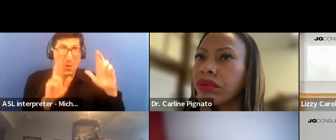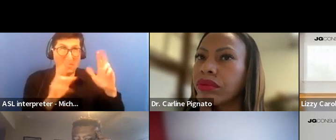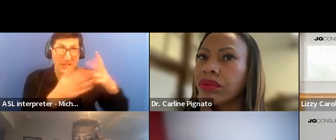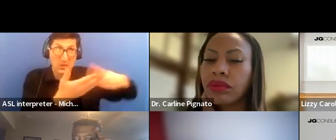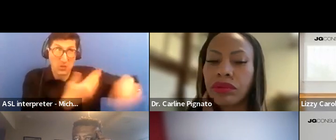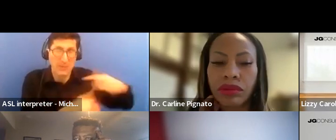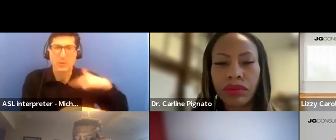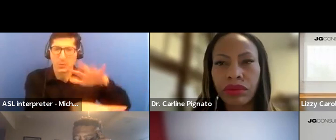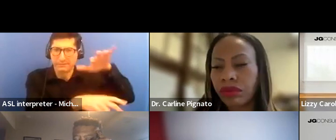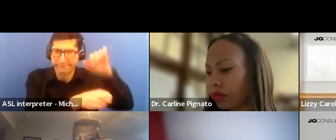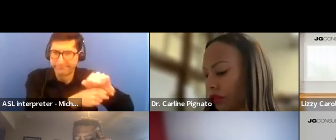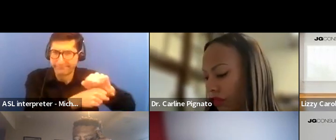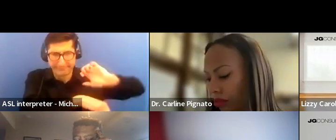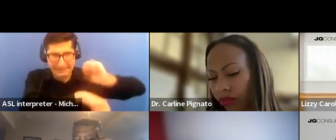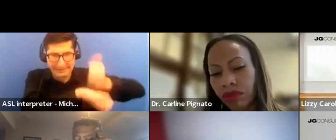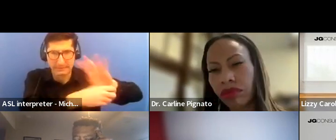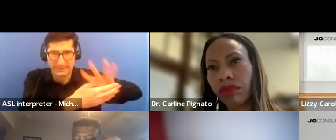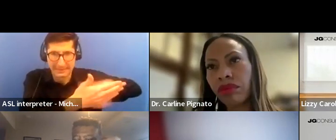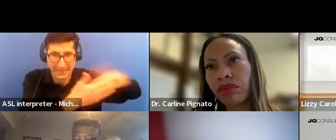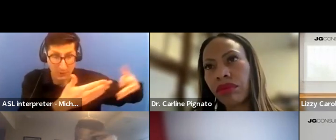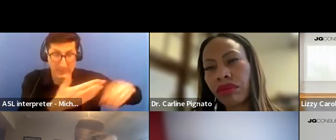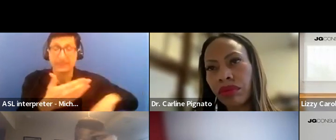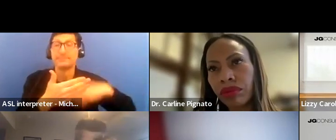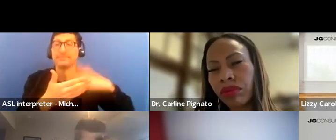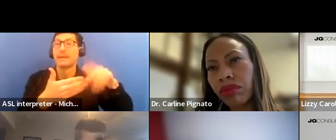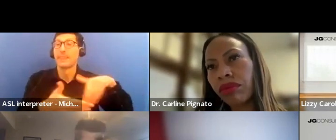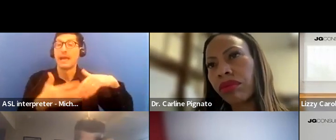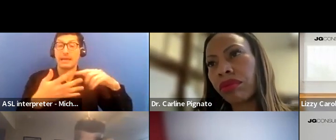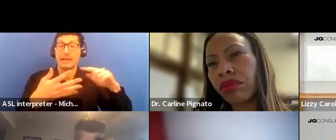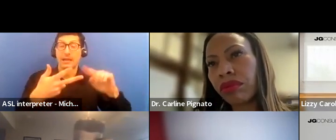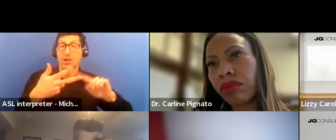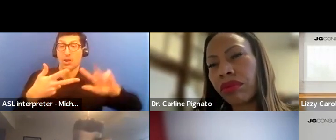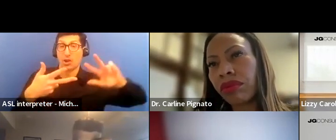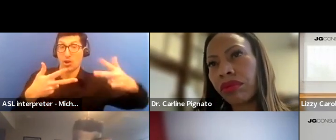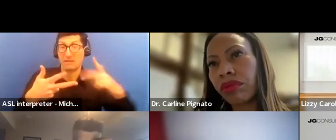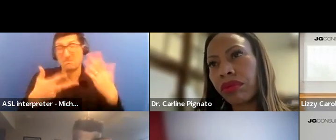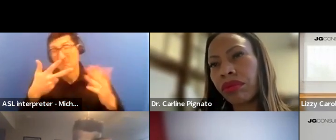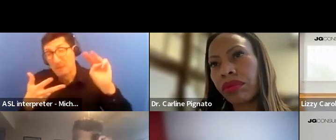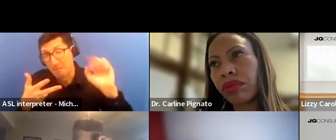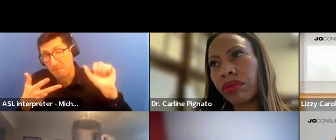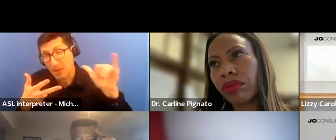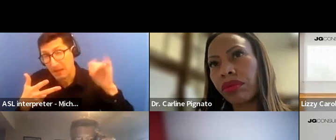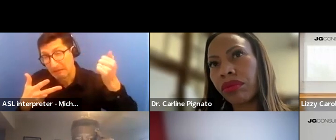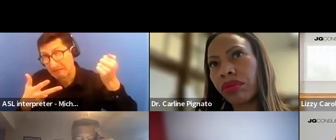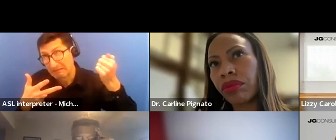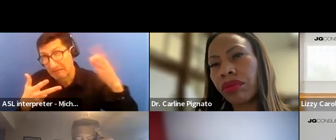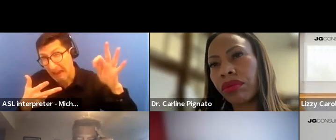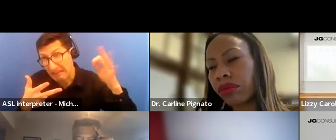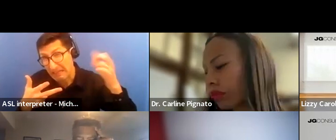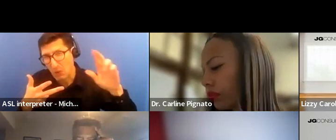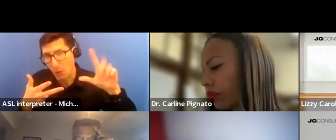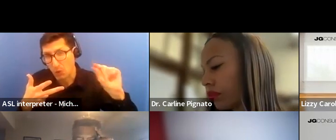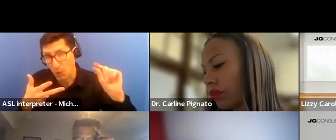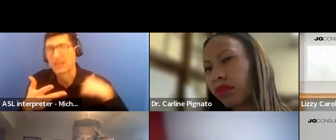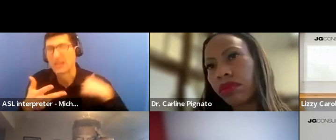The next piece after that is going to be the piece that is going to happen either on the 19th or the 20th in a block of